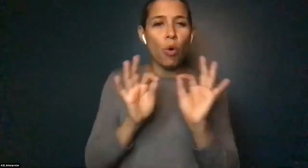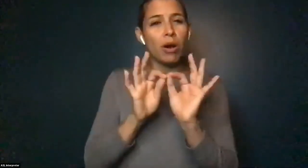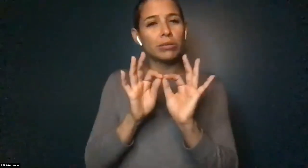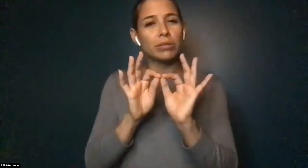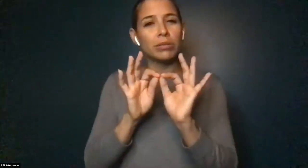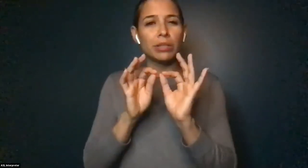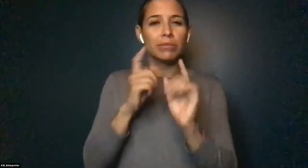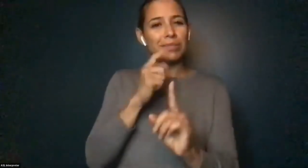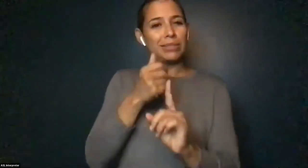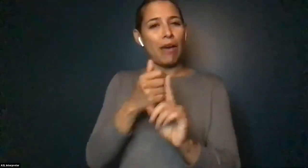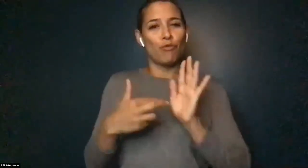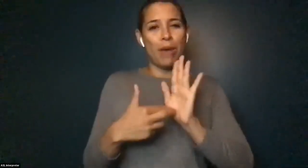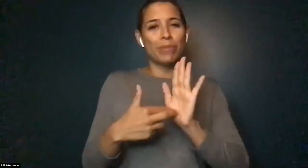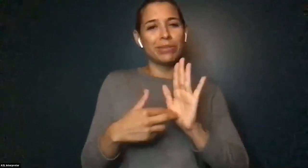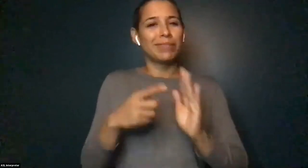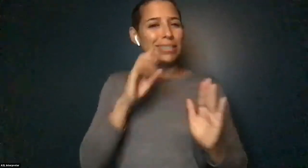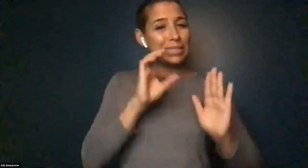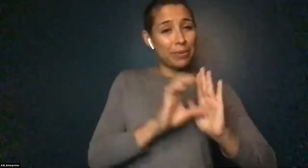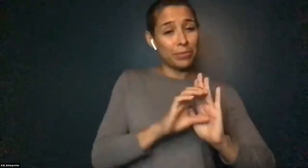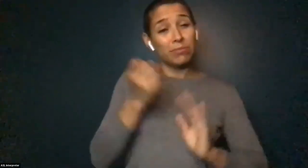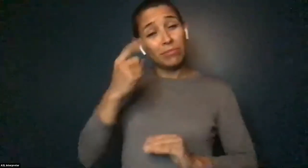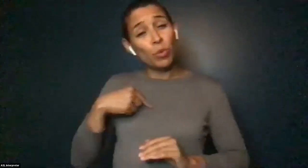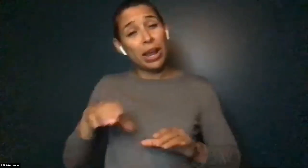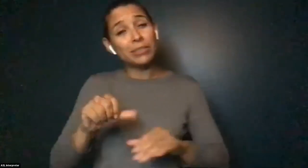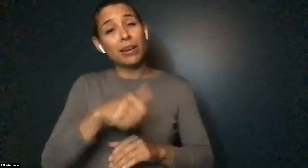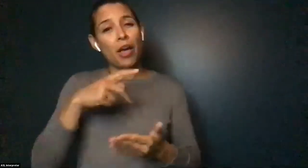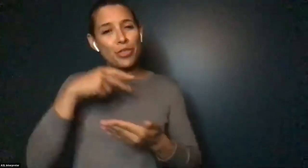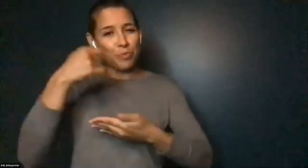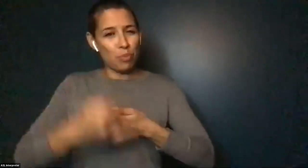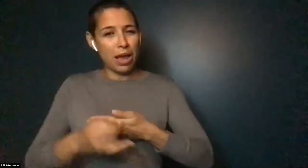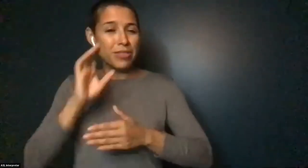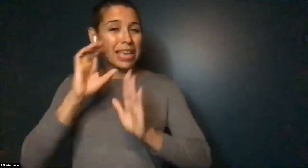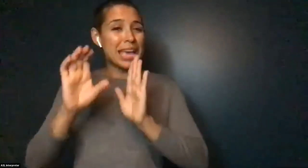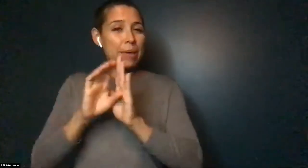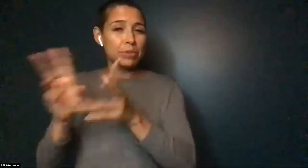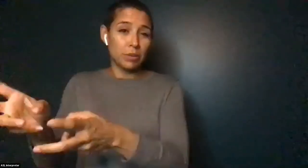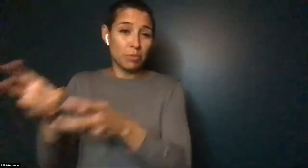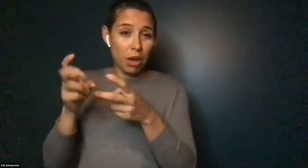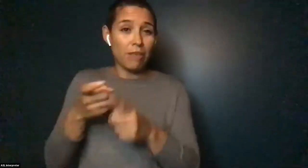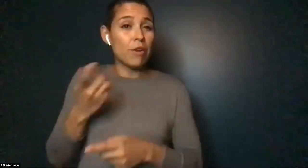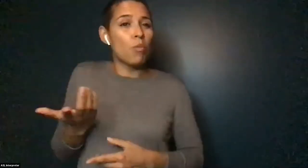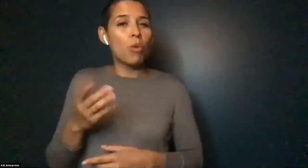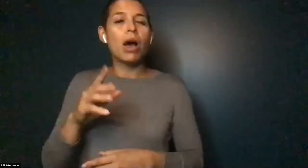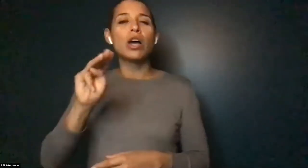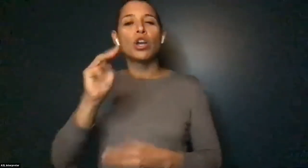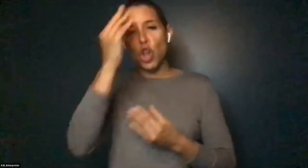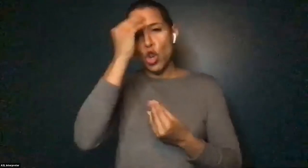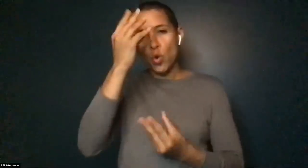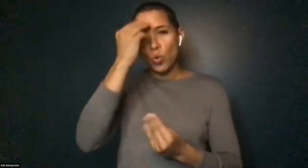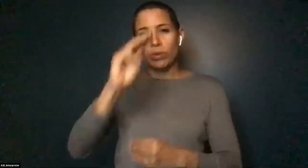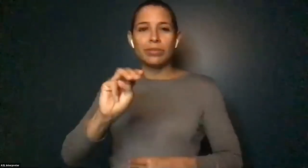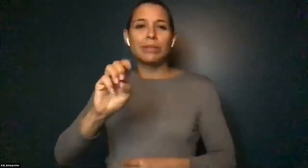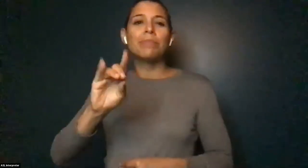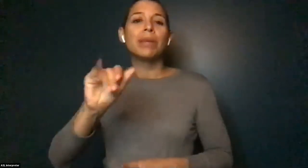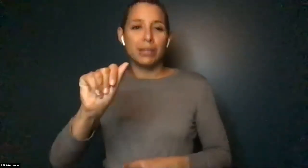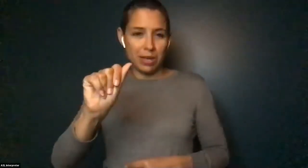other projects where I've done work like this, the images have been scoured also from news media and stuff, but these are many